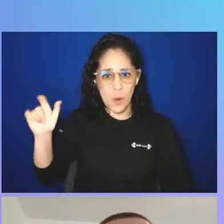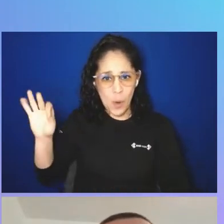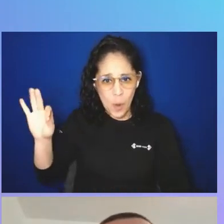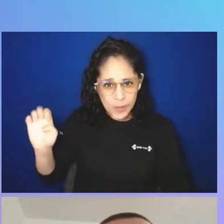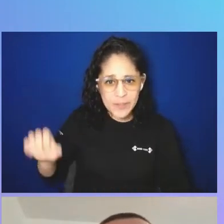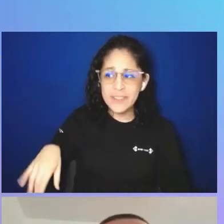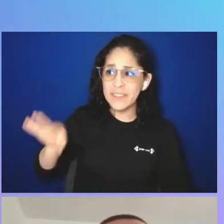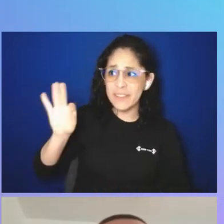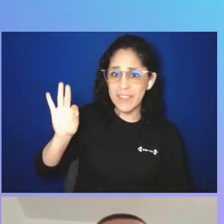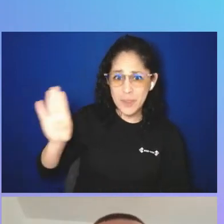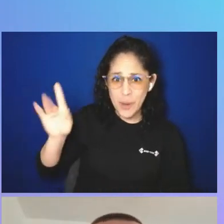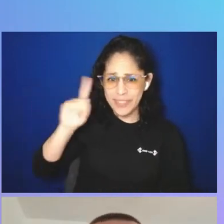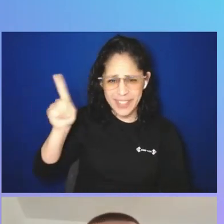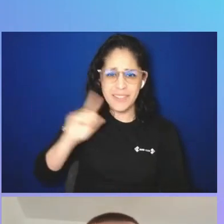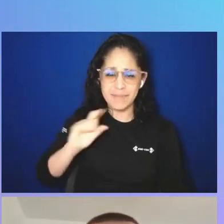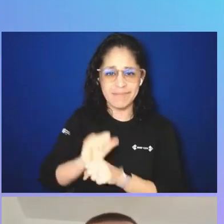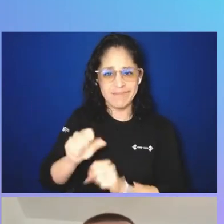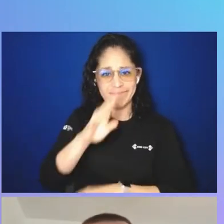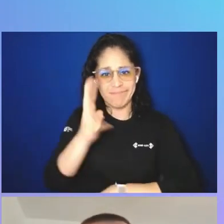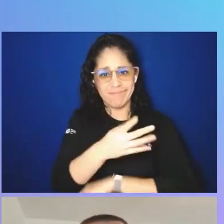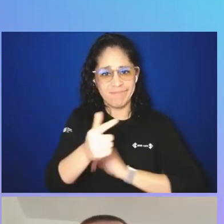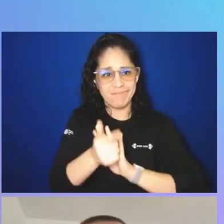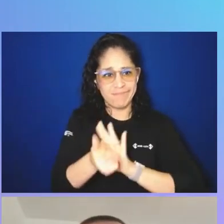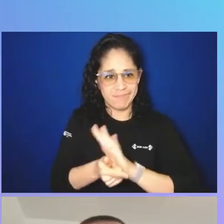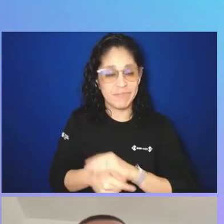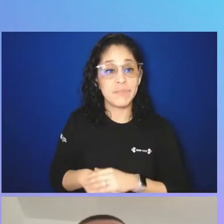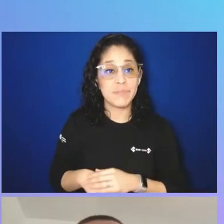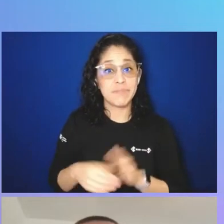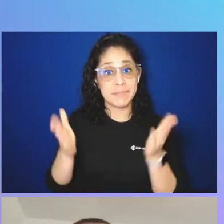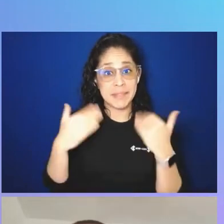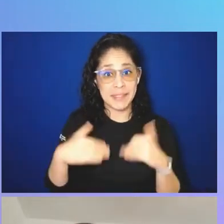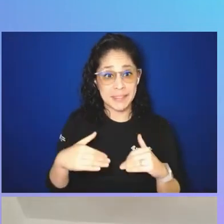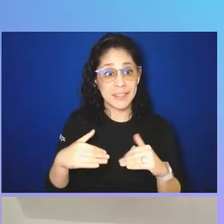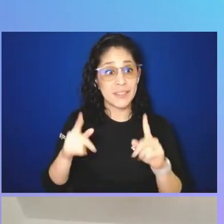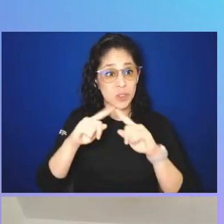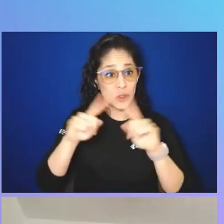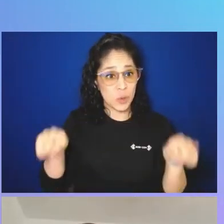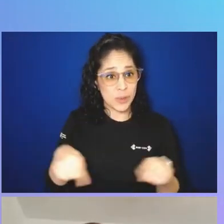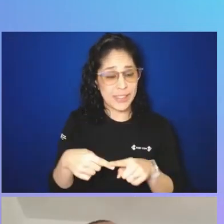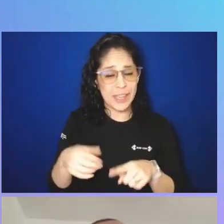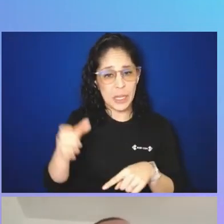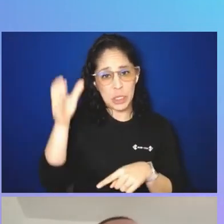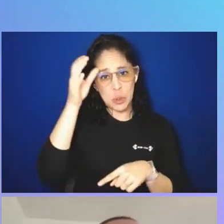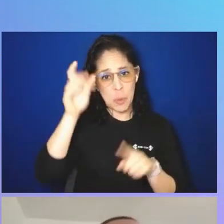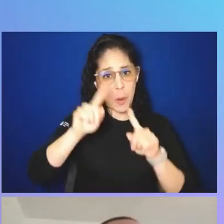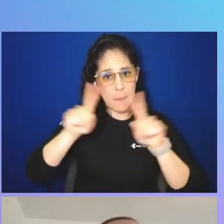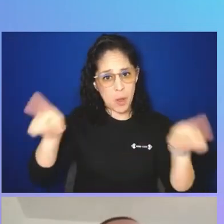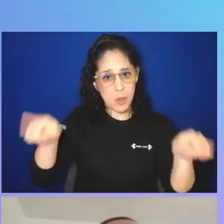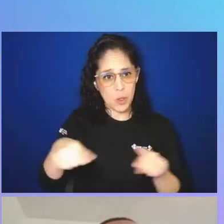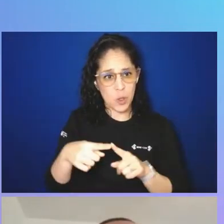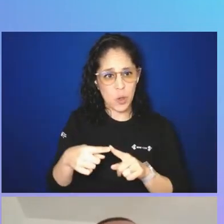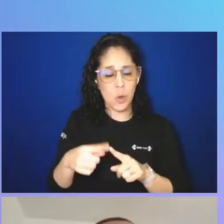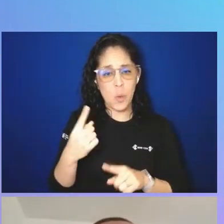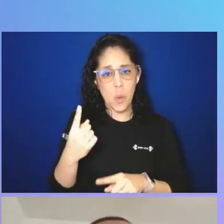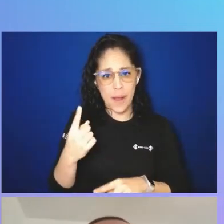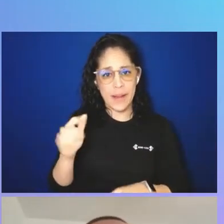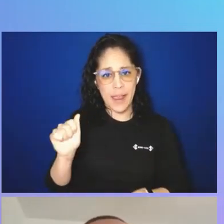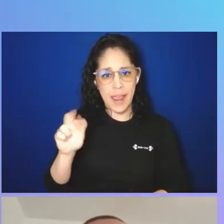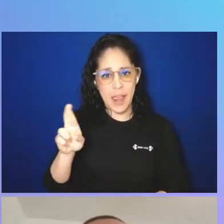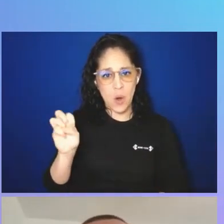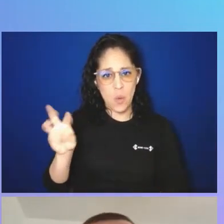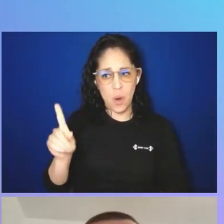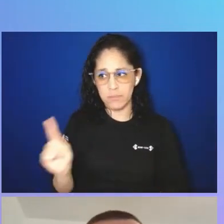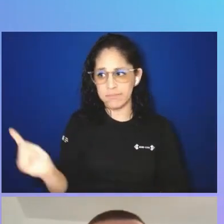Depicted on the screen now is a computer monitor, and one arrow to its left is pointing up towards the